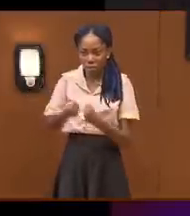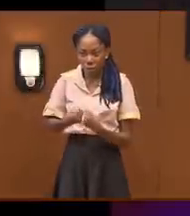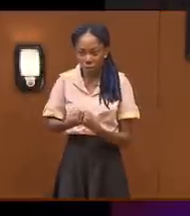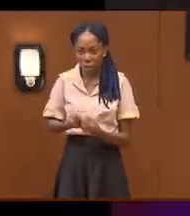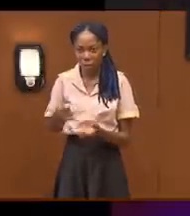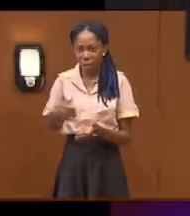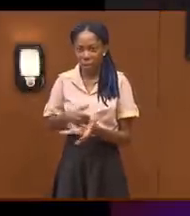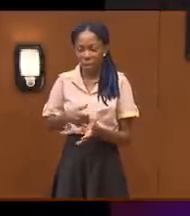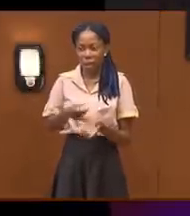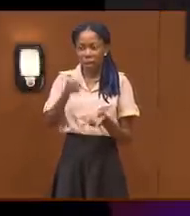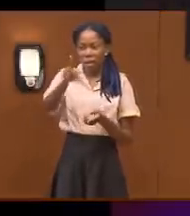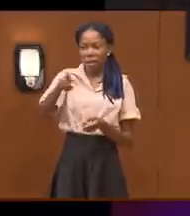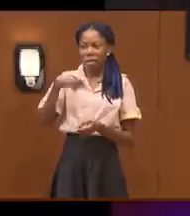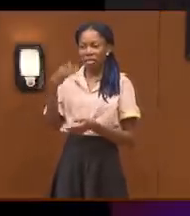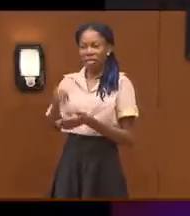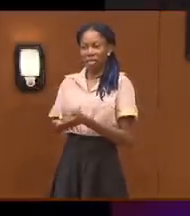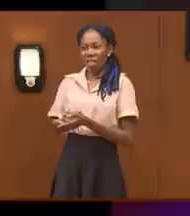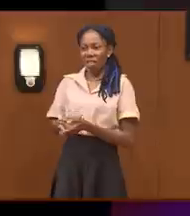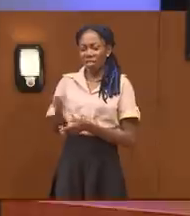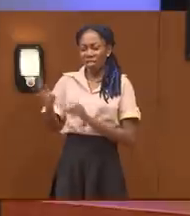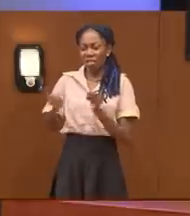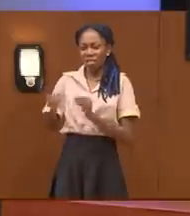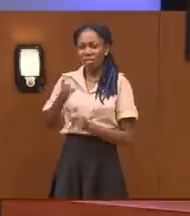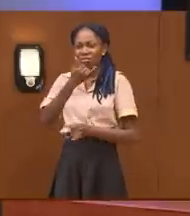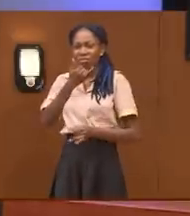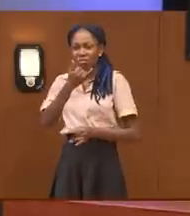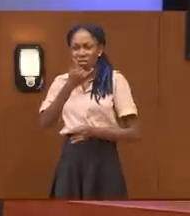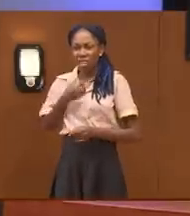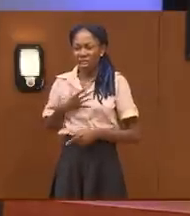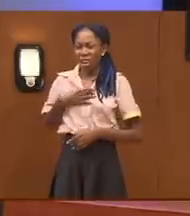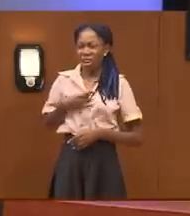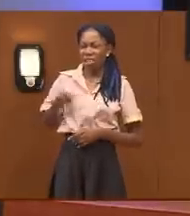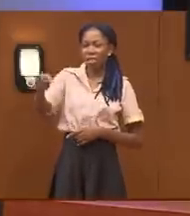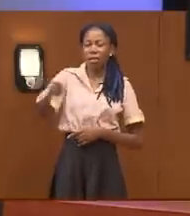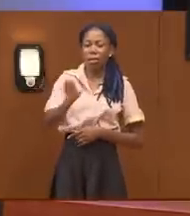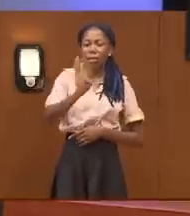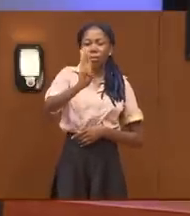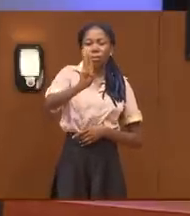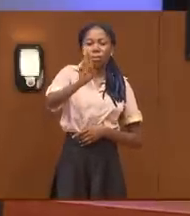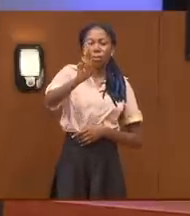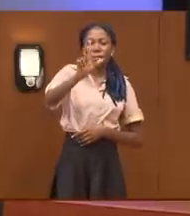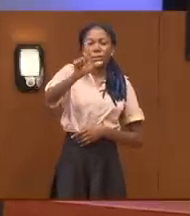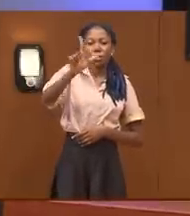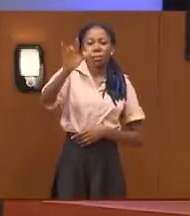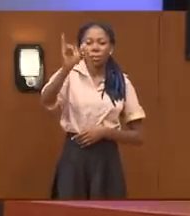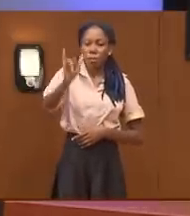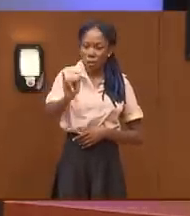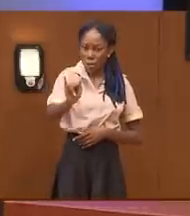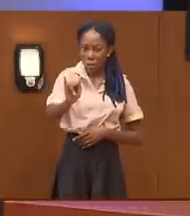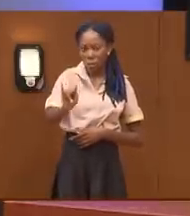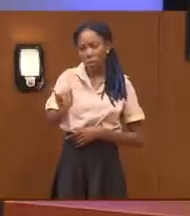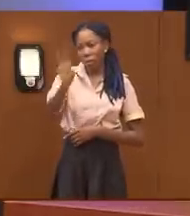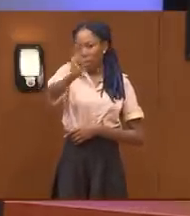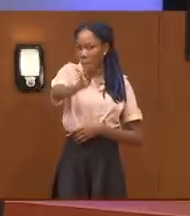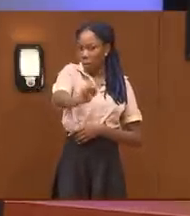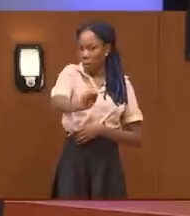it, he told me that I did rob it. I should just get out from there. You know, he intimidates and tries to bully me. That's even the reason why I couldn't take him to court all this way.